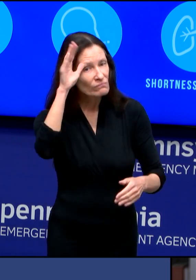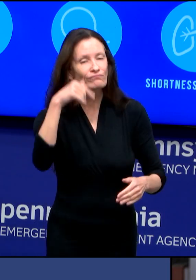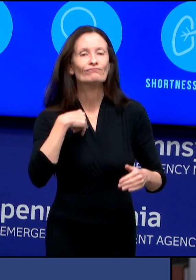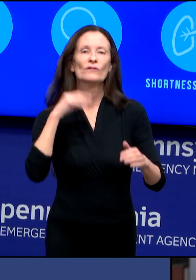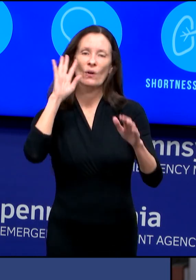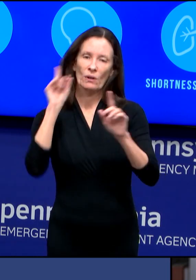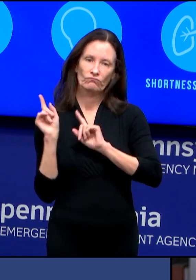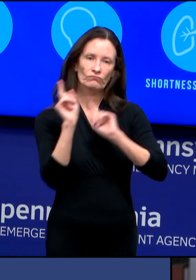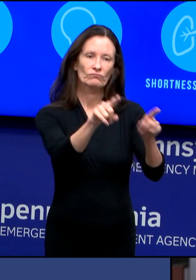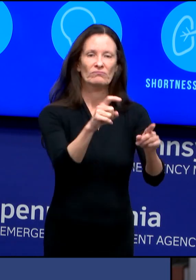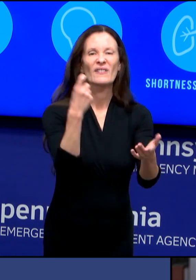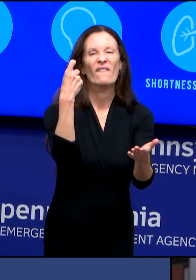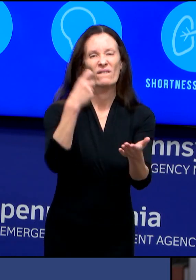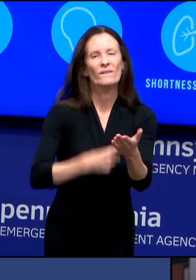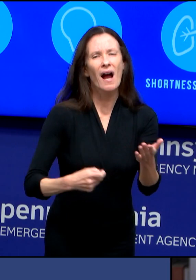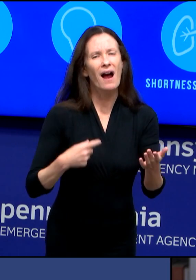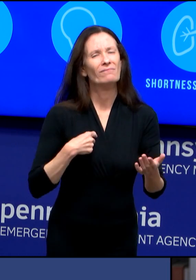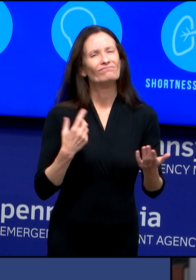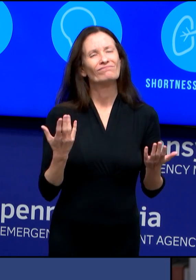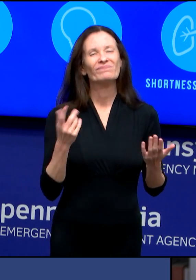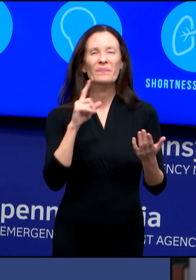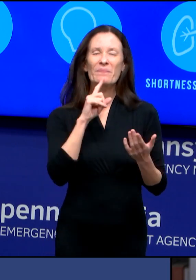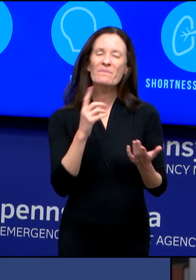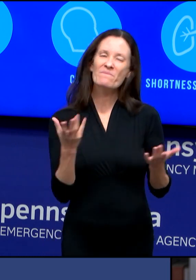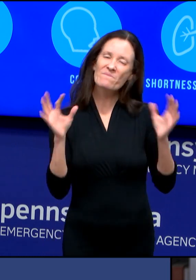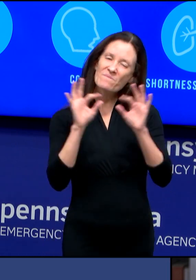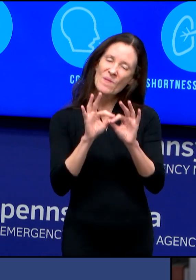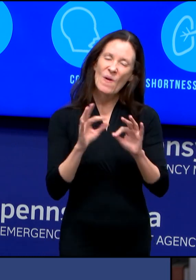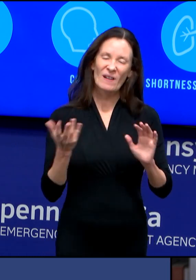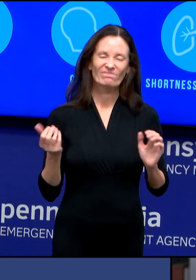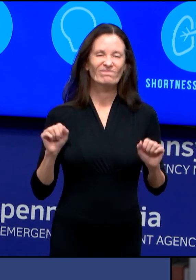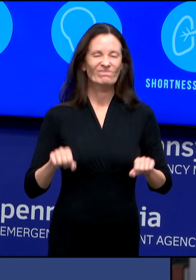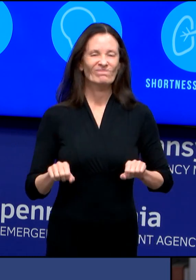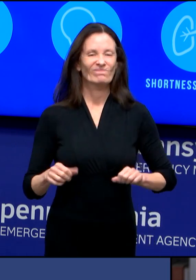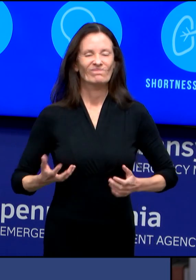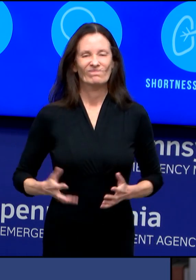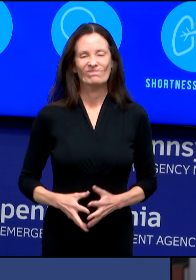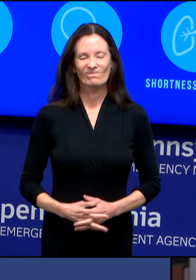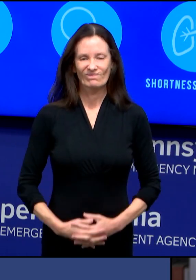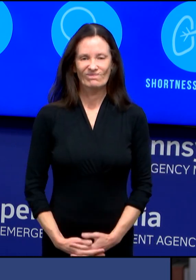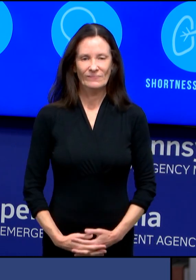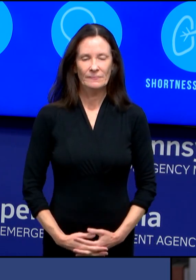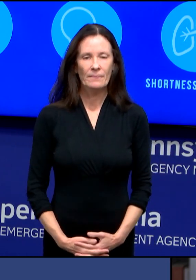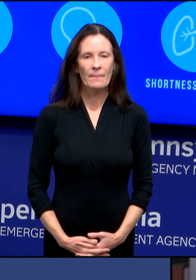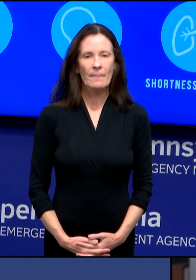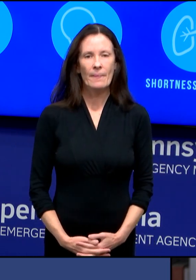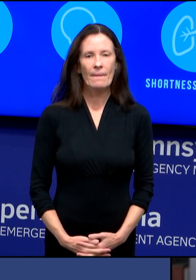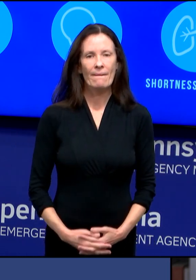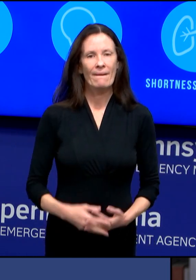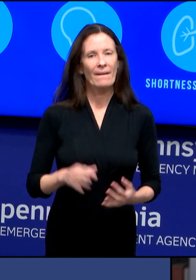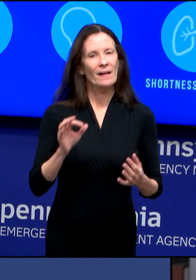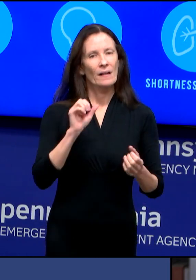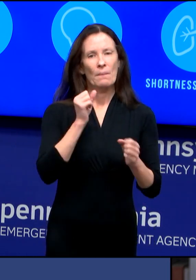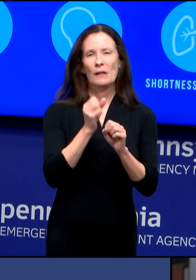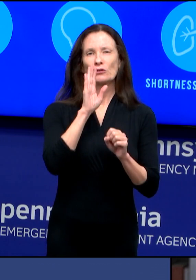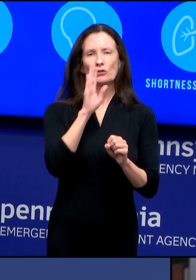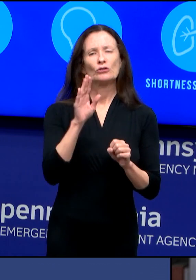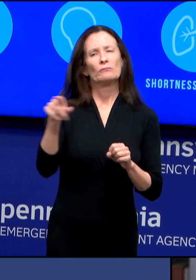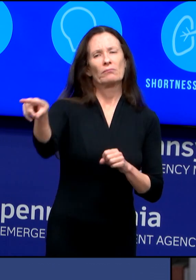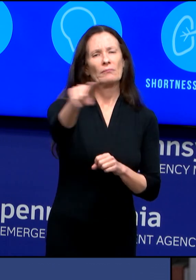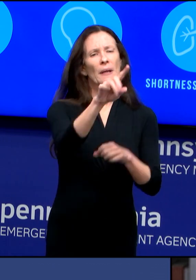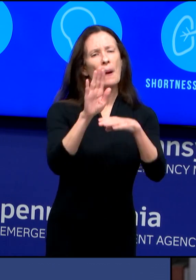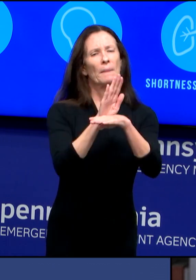right decision. Again, if we don't follow this, if we allow people to congregate, if we don't stay at